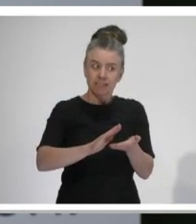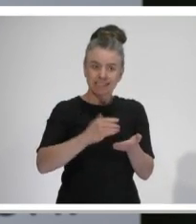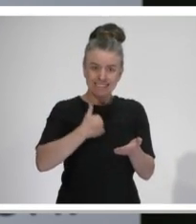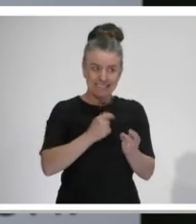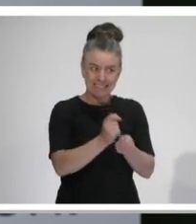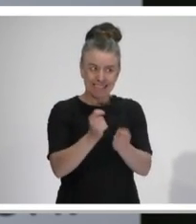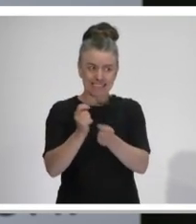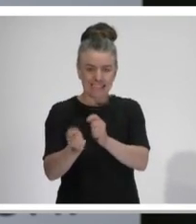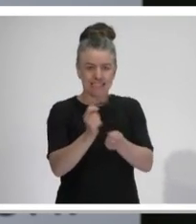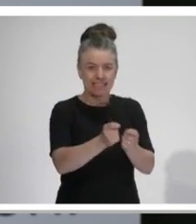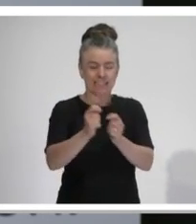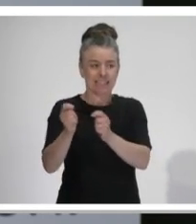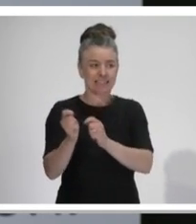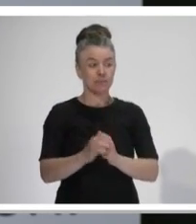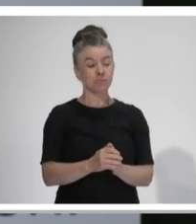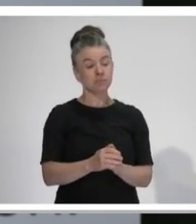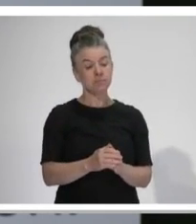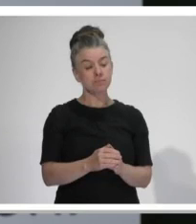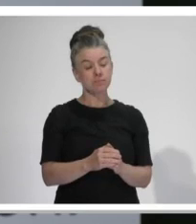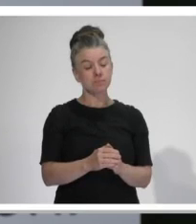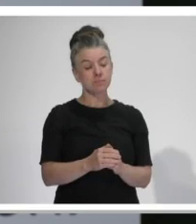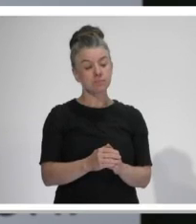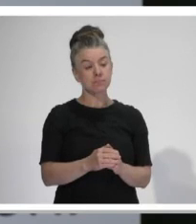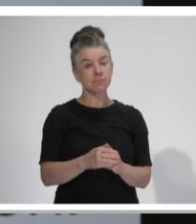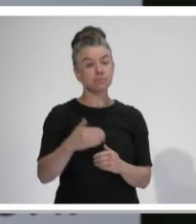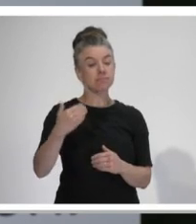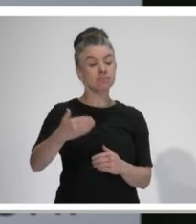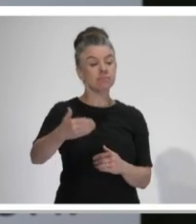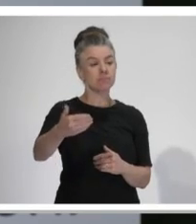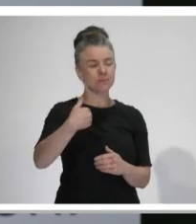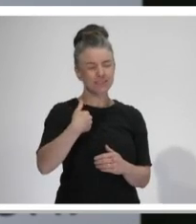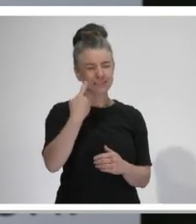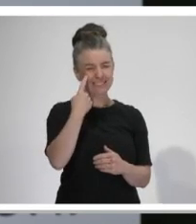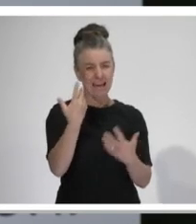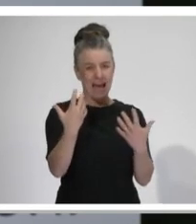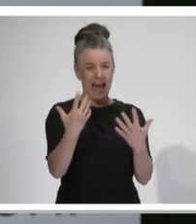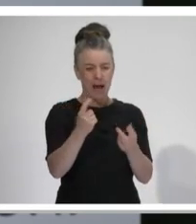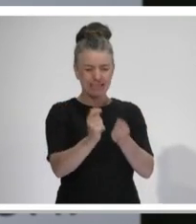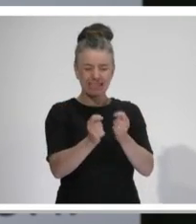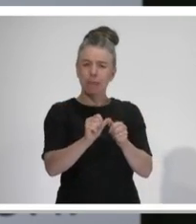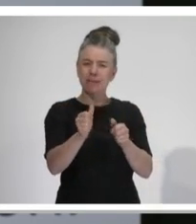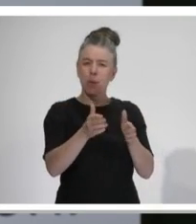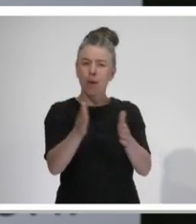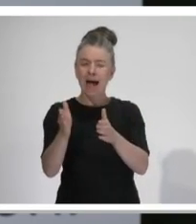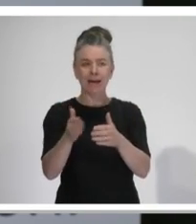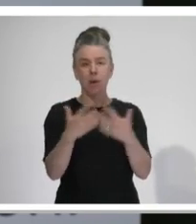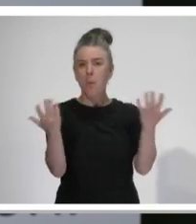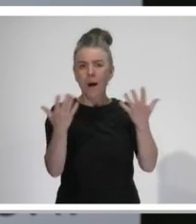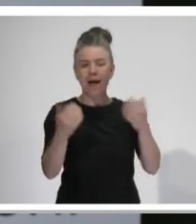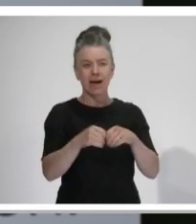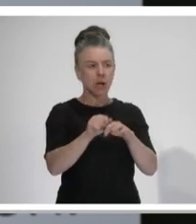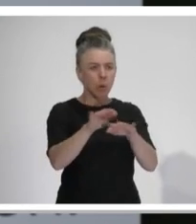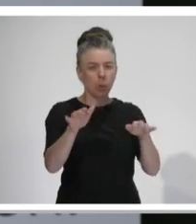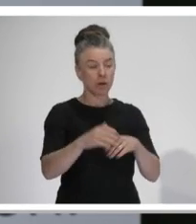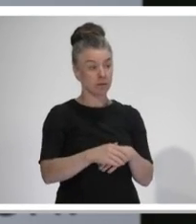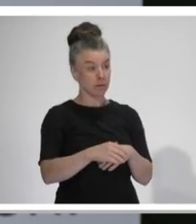need to, as we move through into the next phases, we need to look at how best we can get that testing And to be happening. clear, if people have